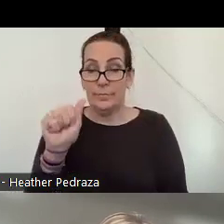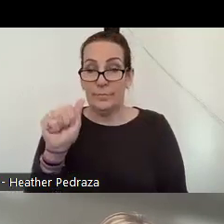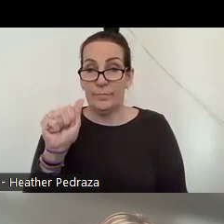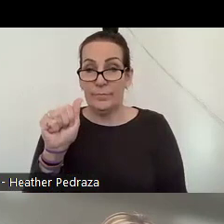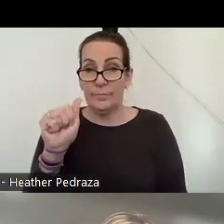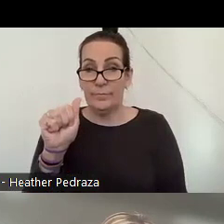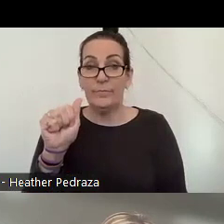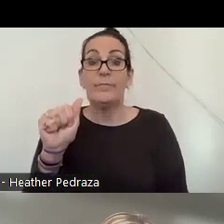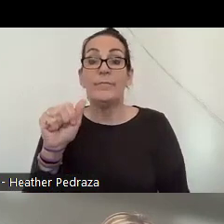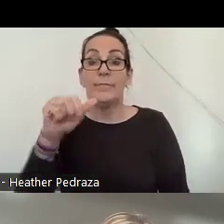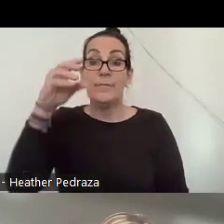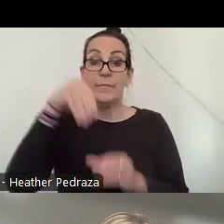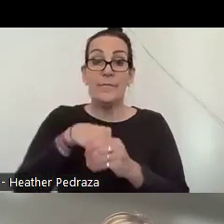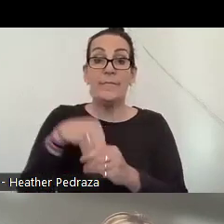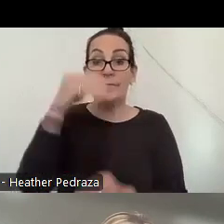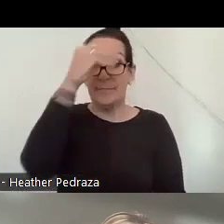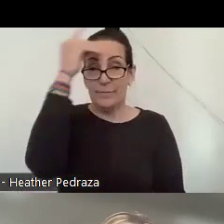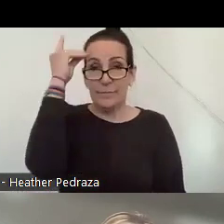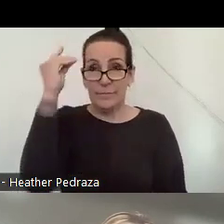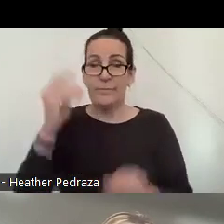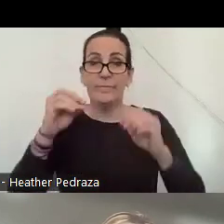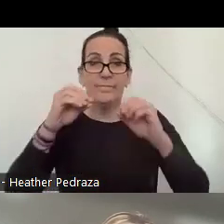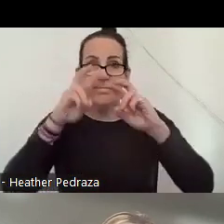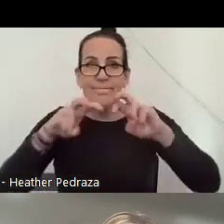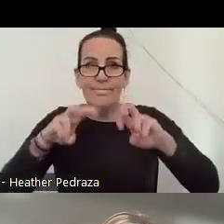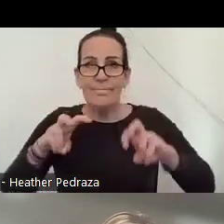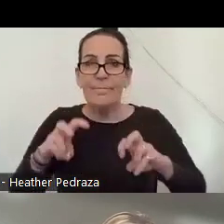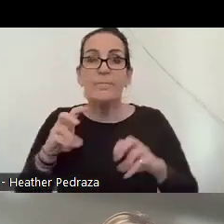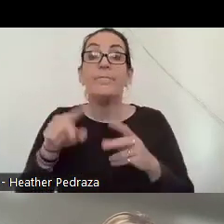So we will start with Dr. Plonsky.